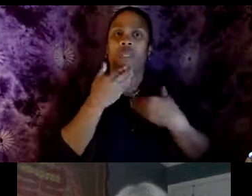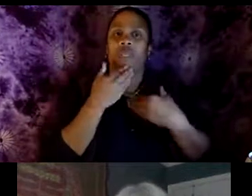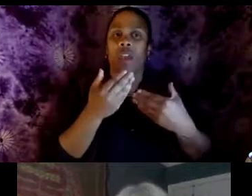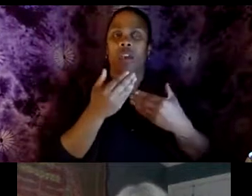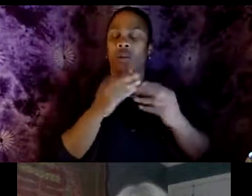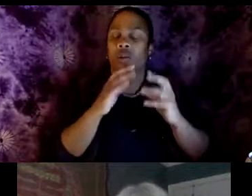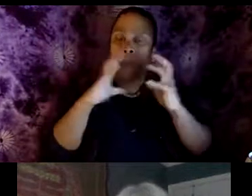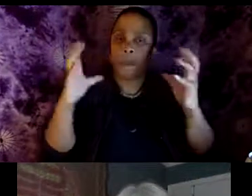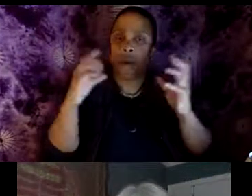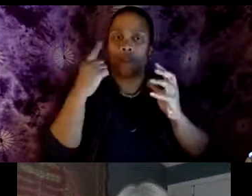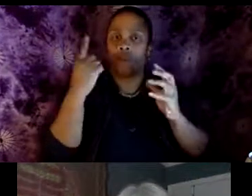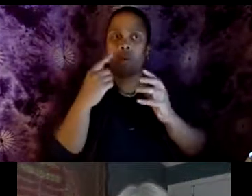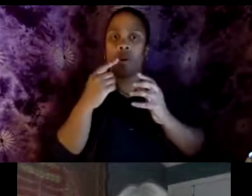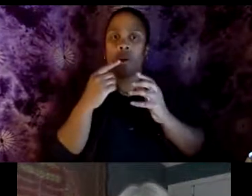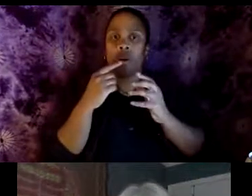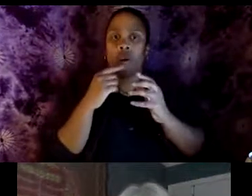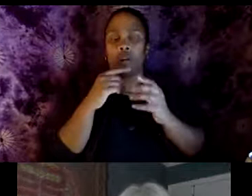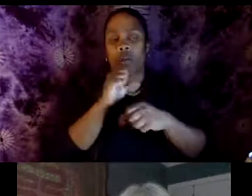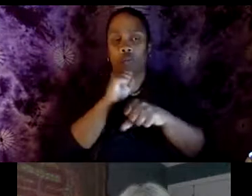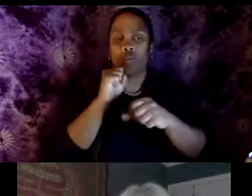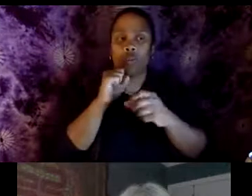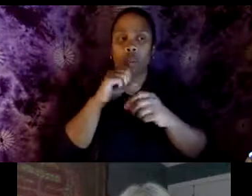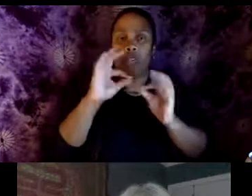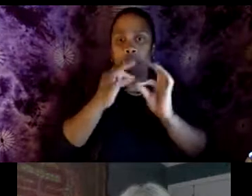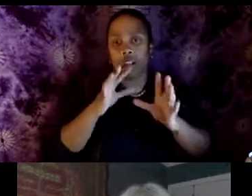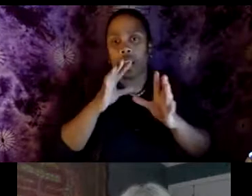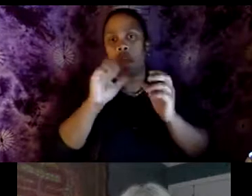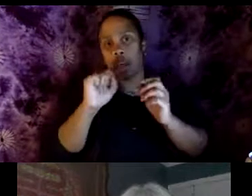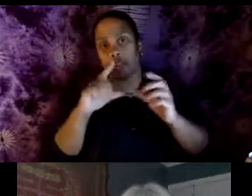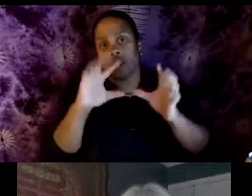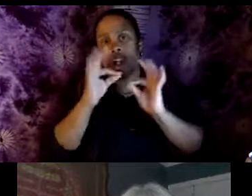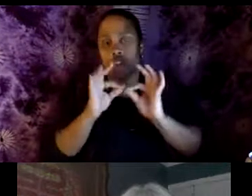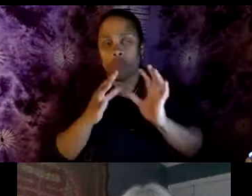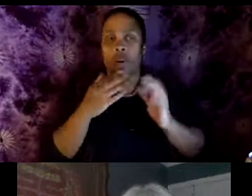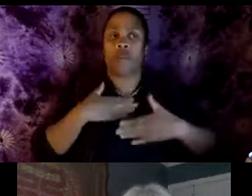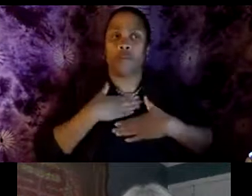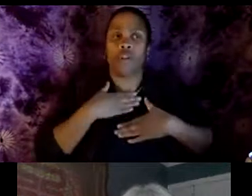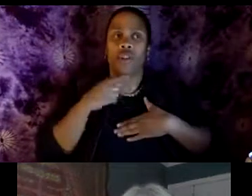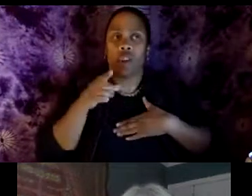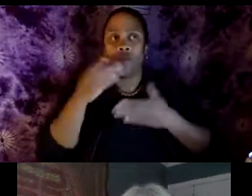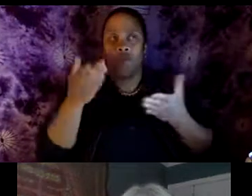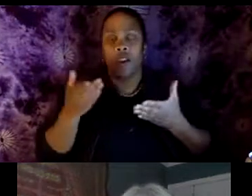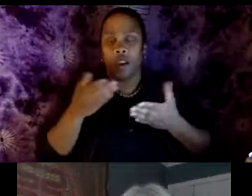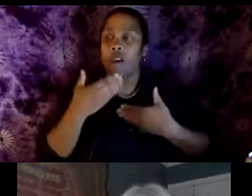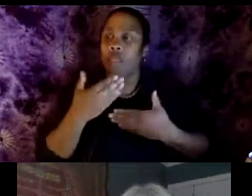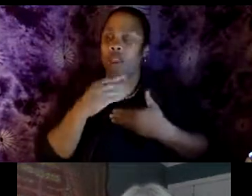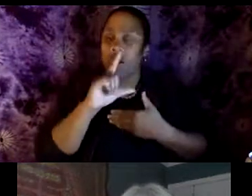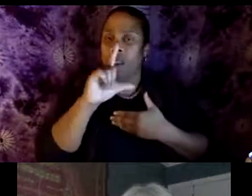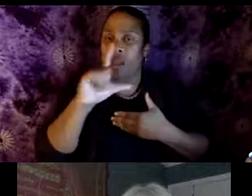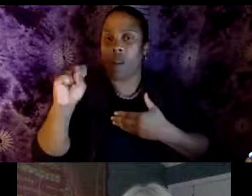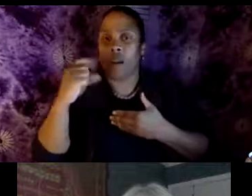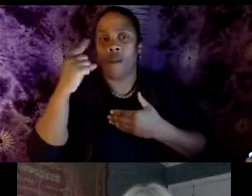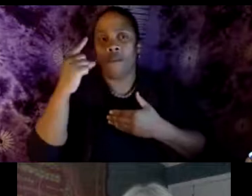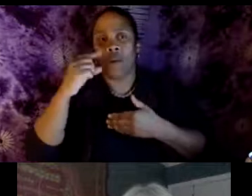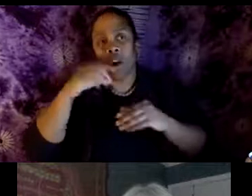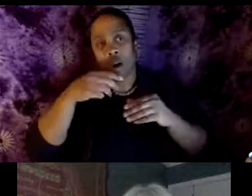our hardworking ASL interpreters. I really appreciate you being here. And thank you, Laureli, for hosting so much. I hope to see you all